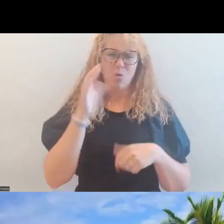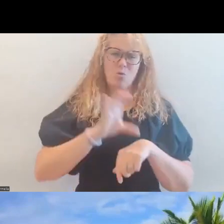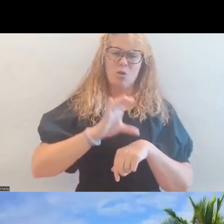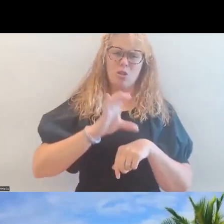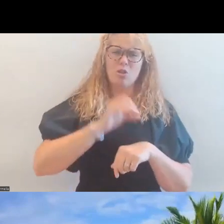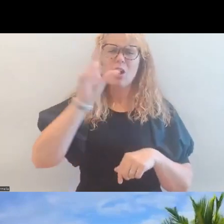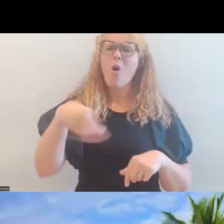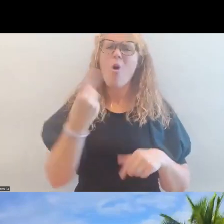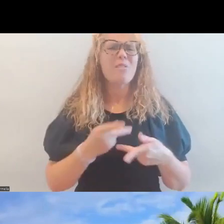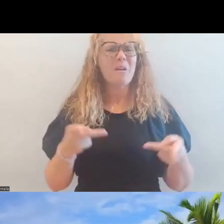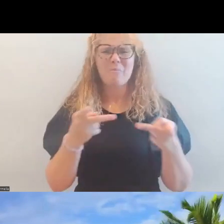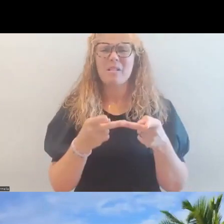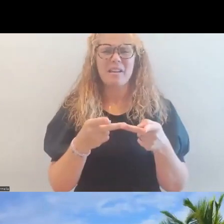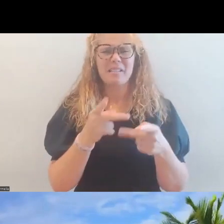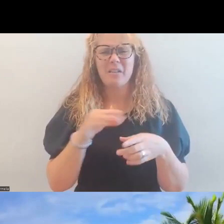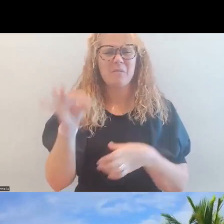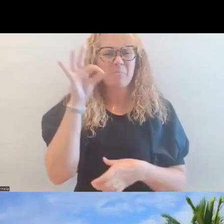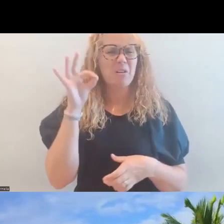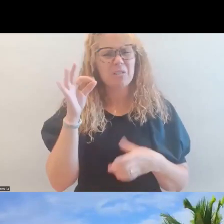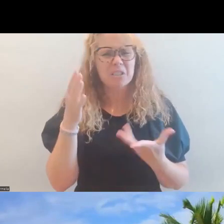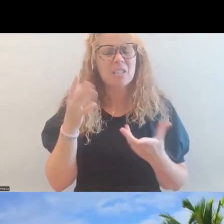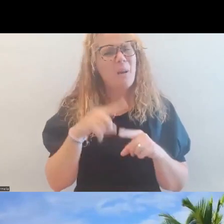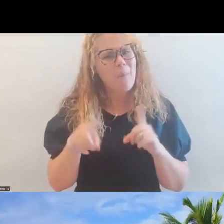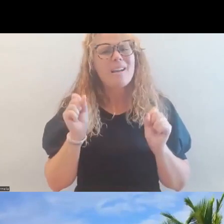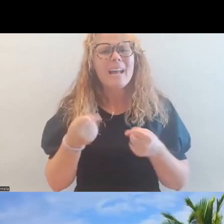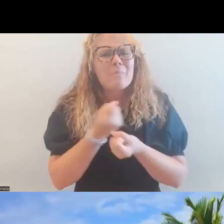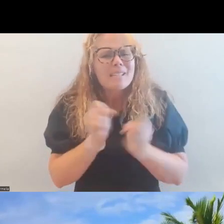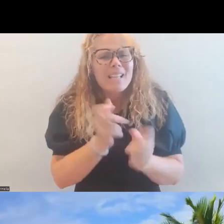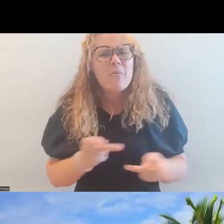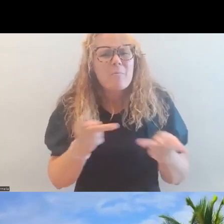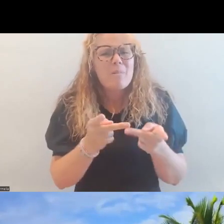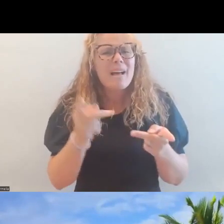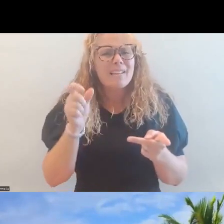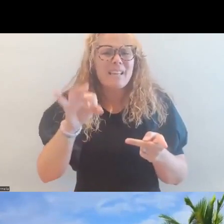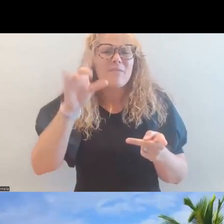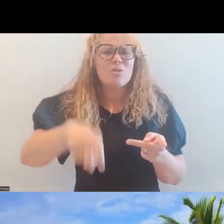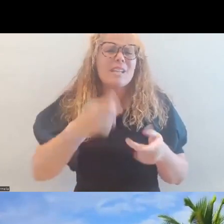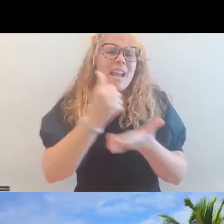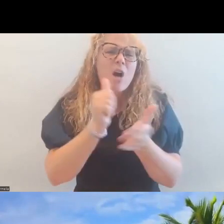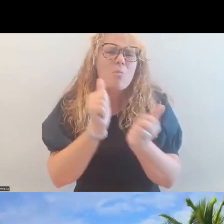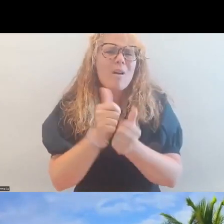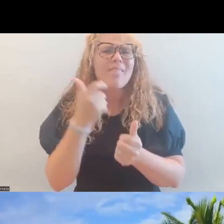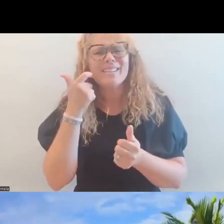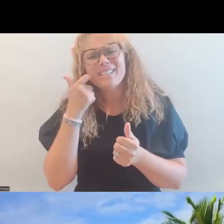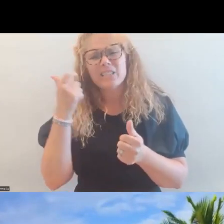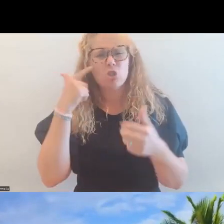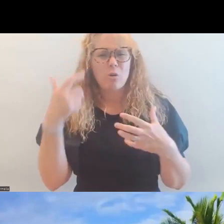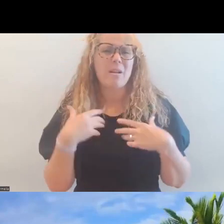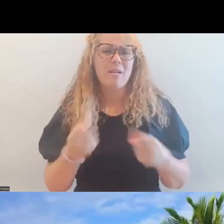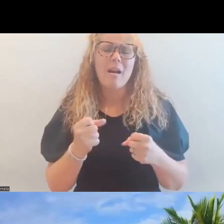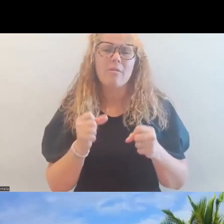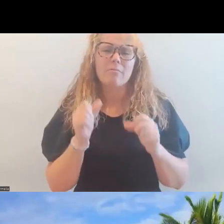place of spiritual guidance. The church can serve as a sanctuary for those seeking help with addiction or mental health crisis. A compassionate